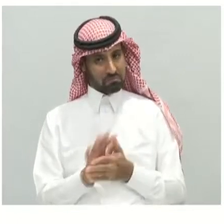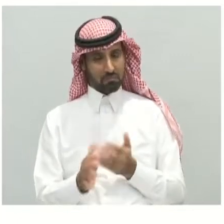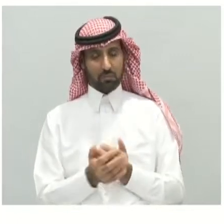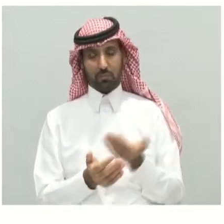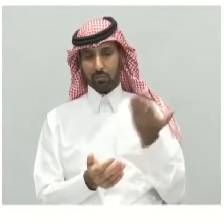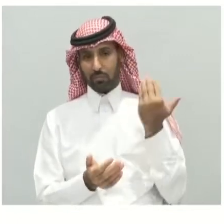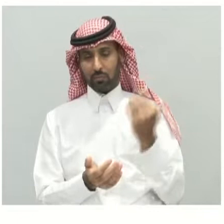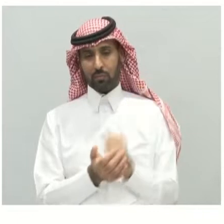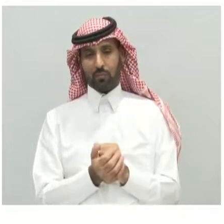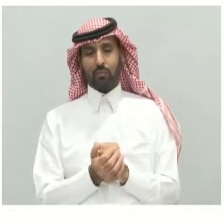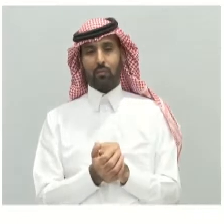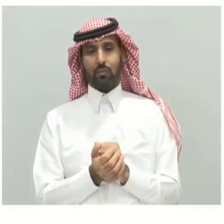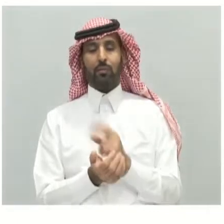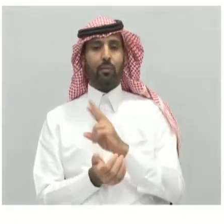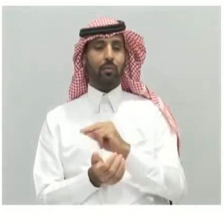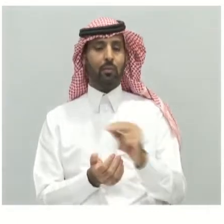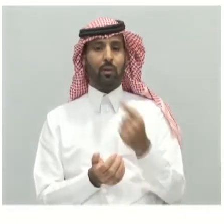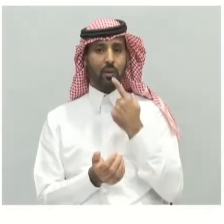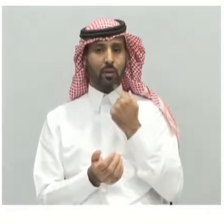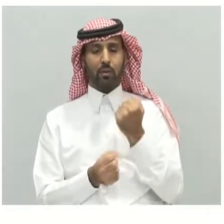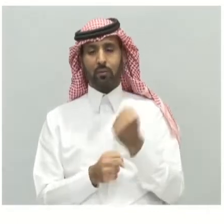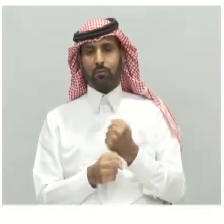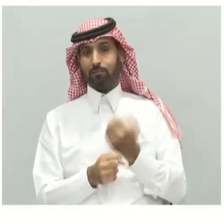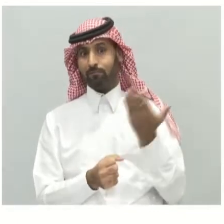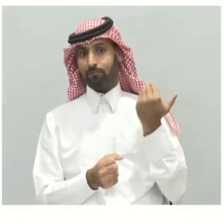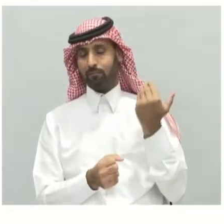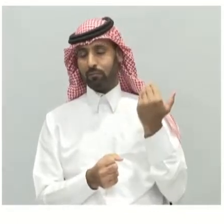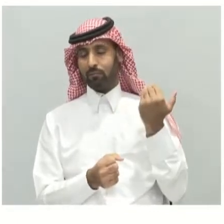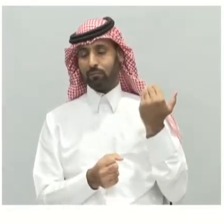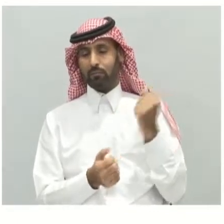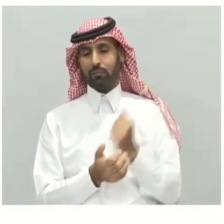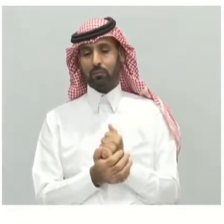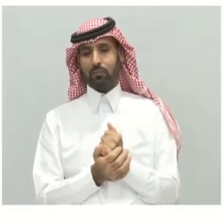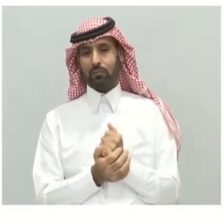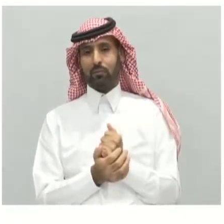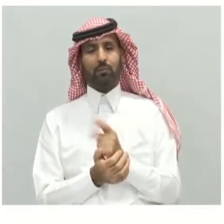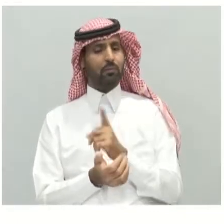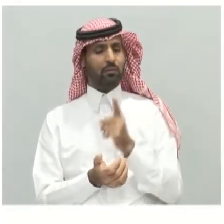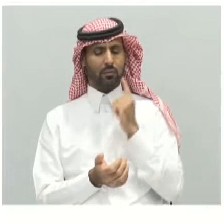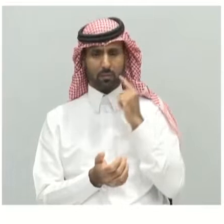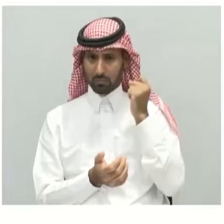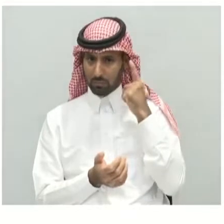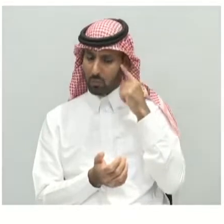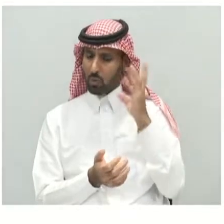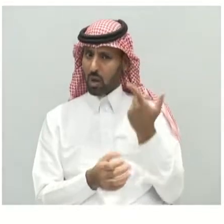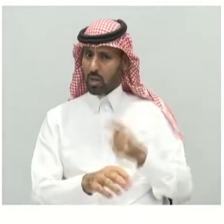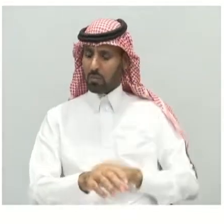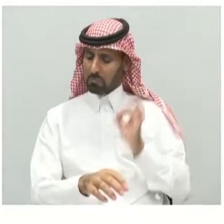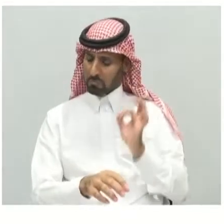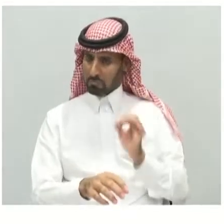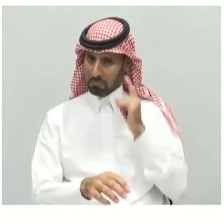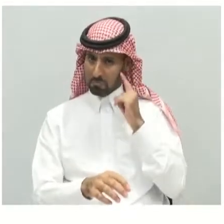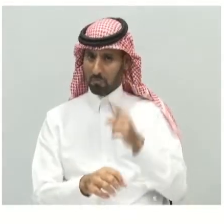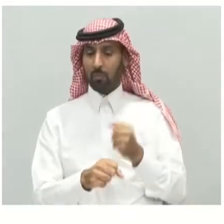how we use the simple past to talk about things we did in the past, but we know when did we do it. We know